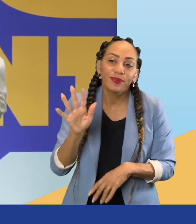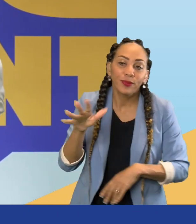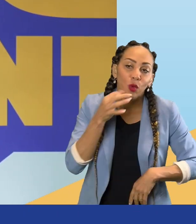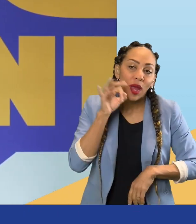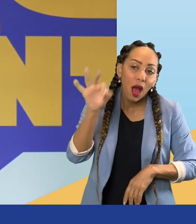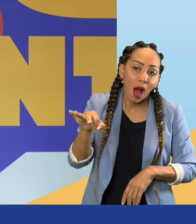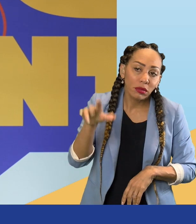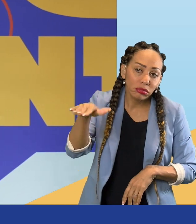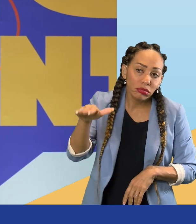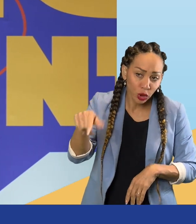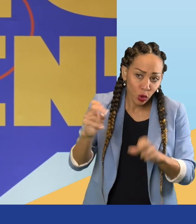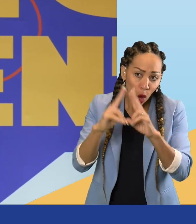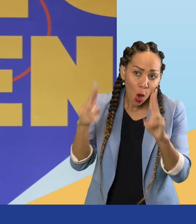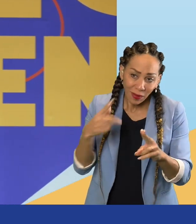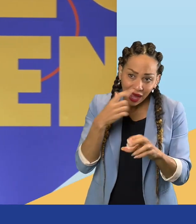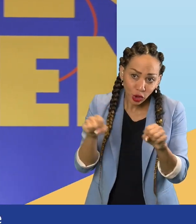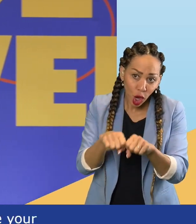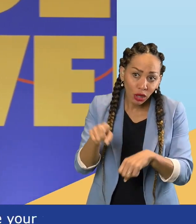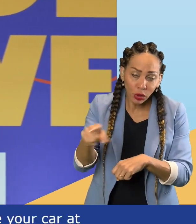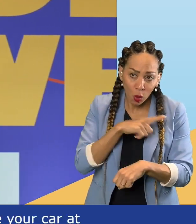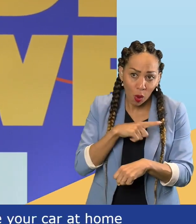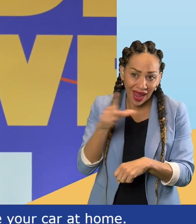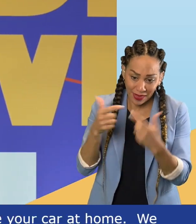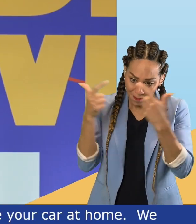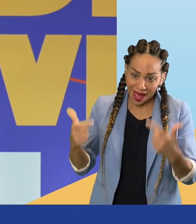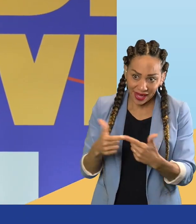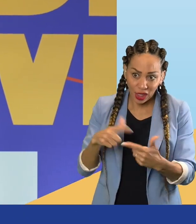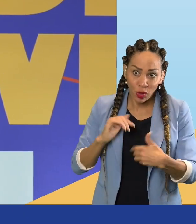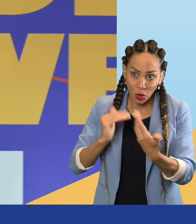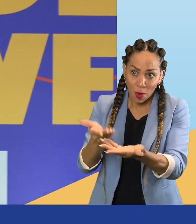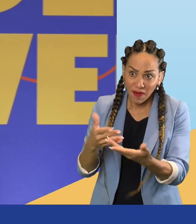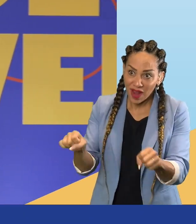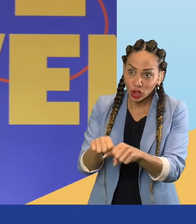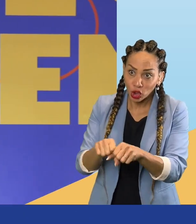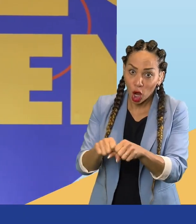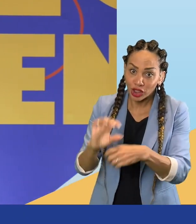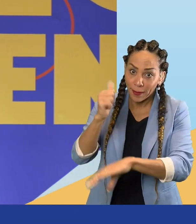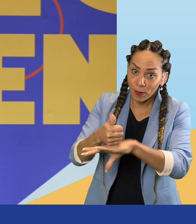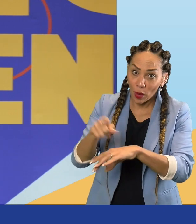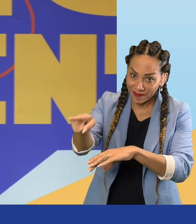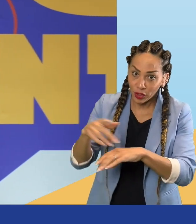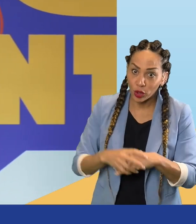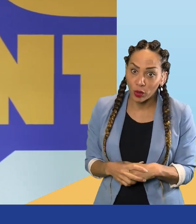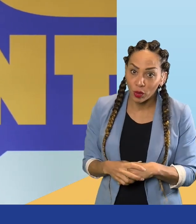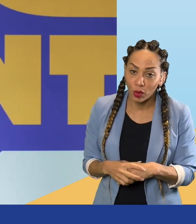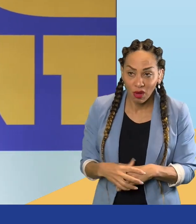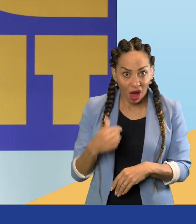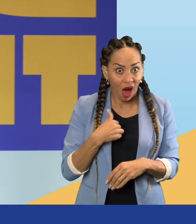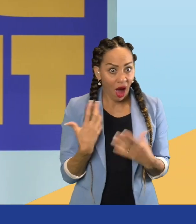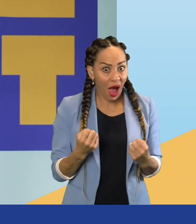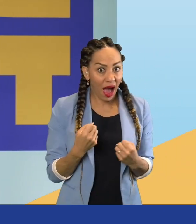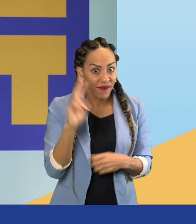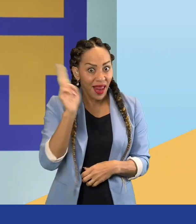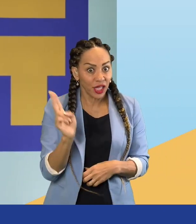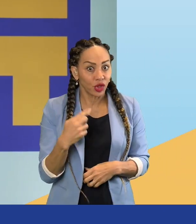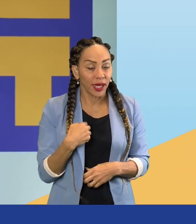as part of our EV lease package. I drive an EV and I can charge at home and it's fantastic. I plug it in overnight, I wake up every